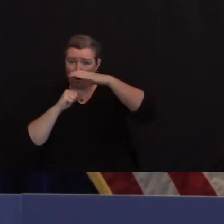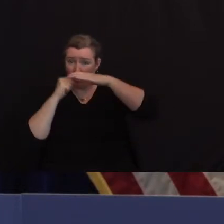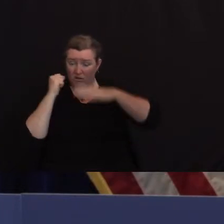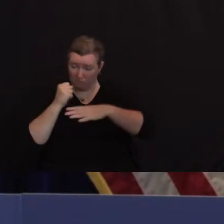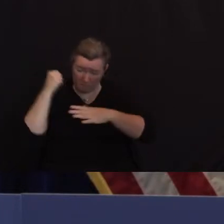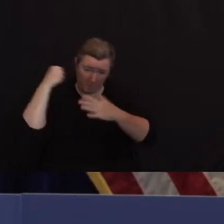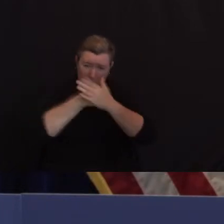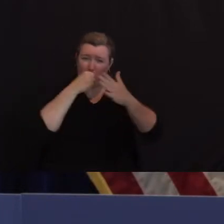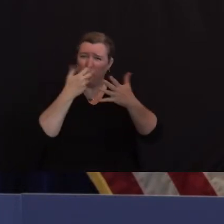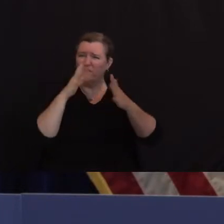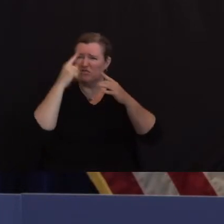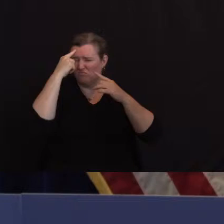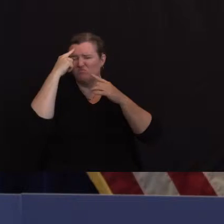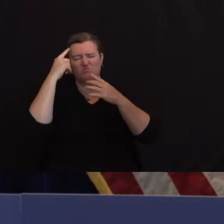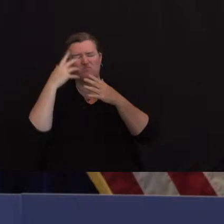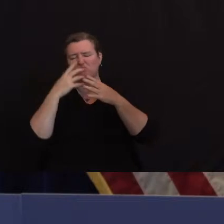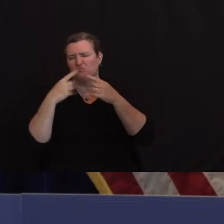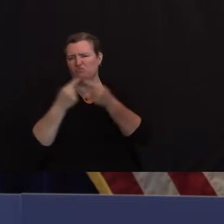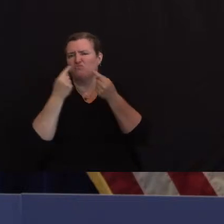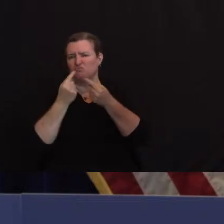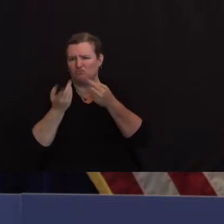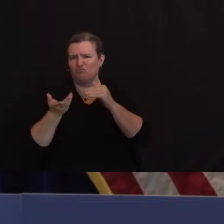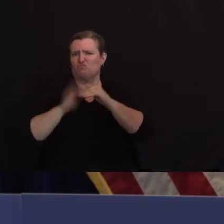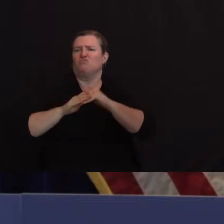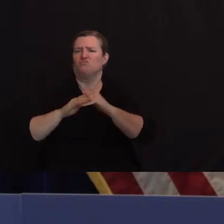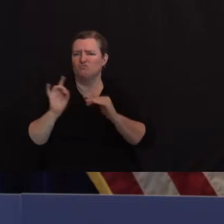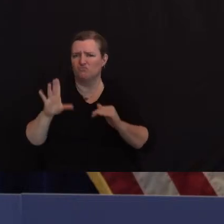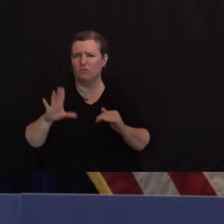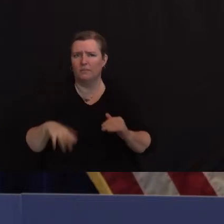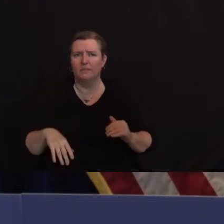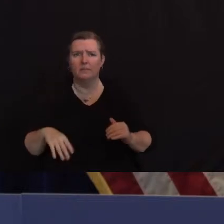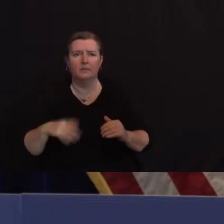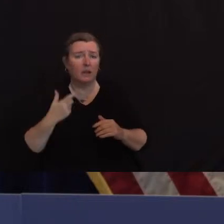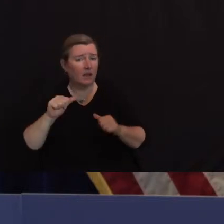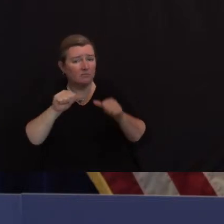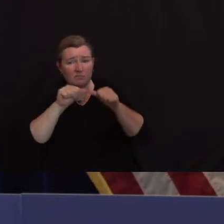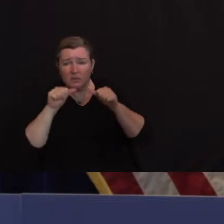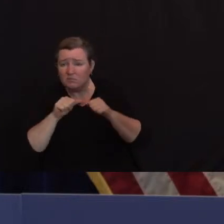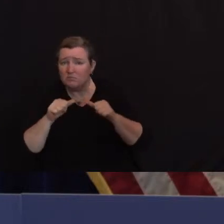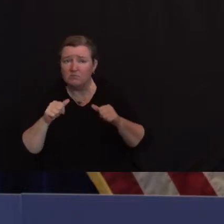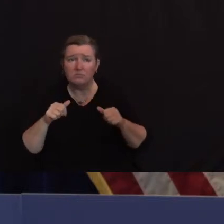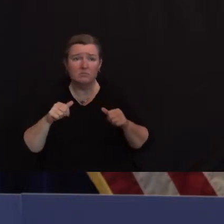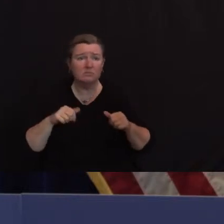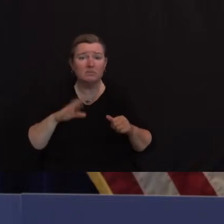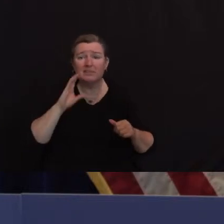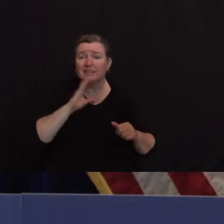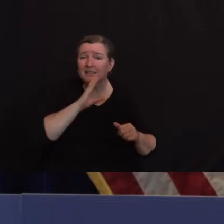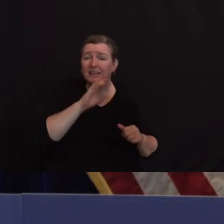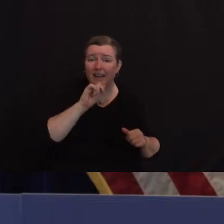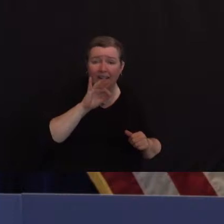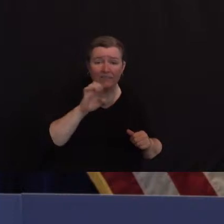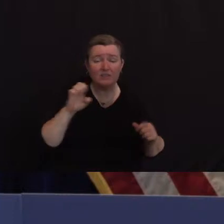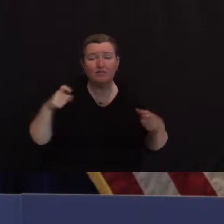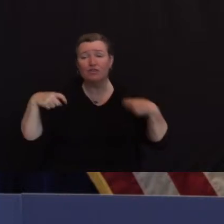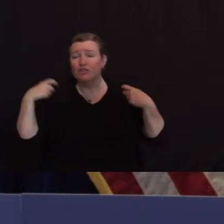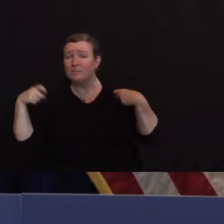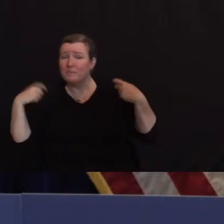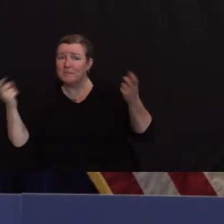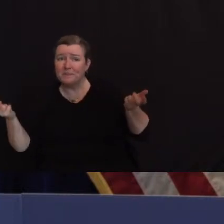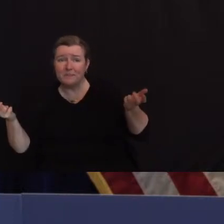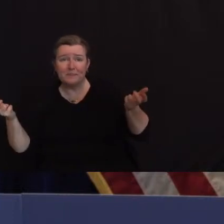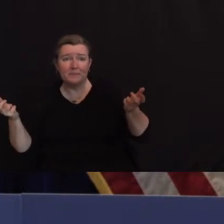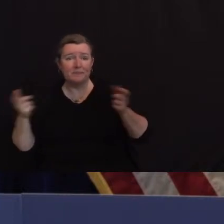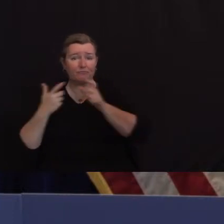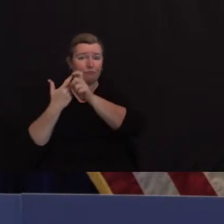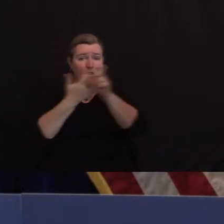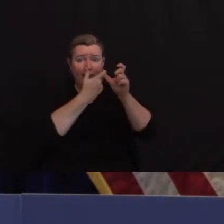hallway, the playground, and even the cafeteria. This pandemic has presented us with unique challenges for helping students make the